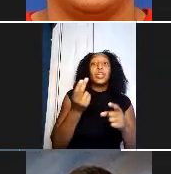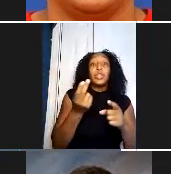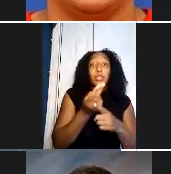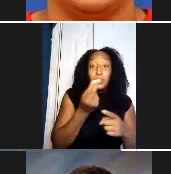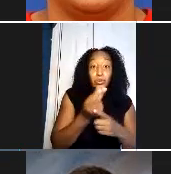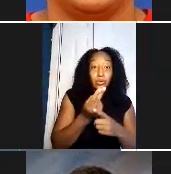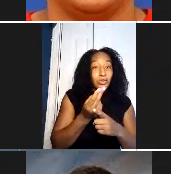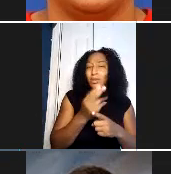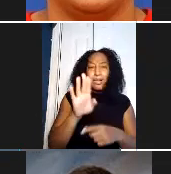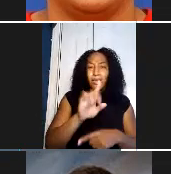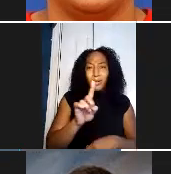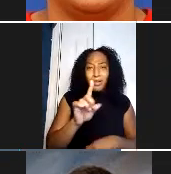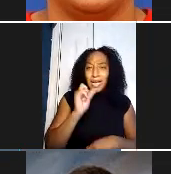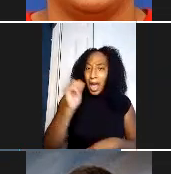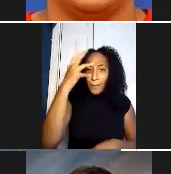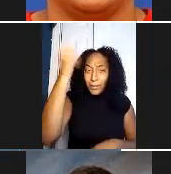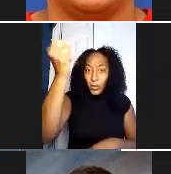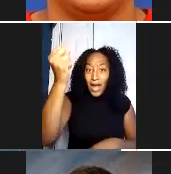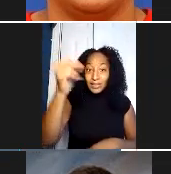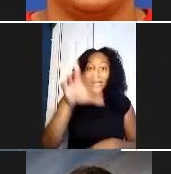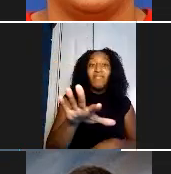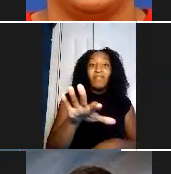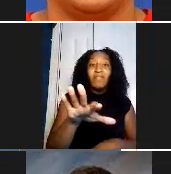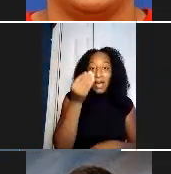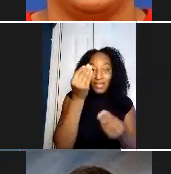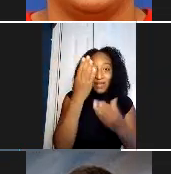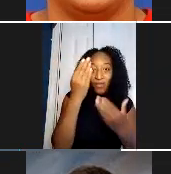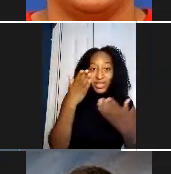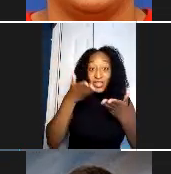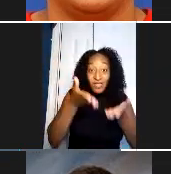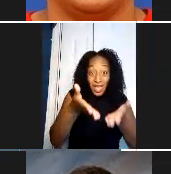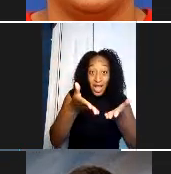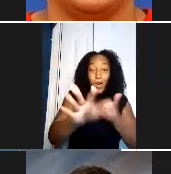this table, all right? So